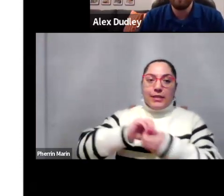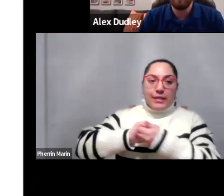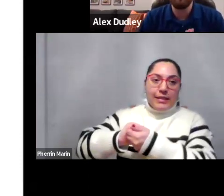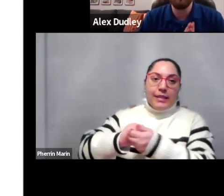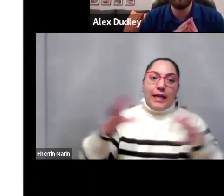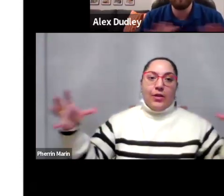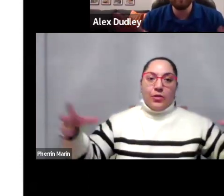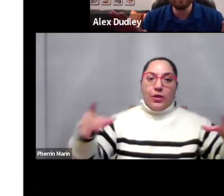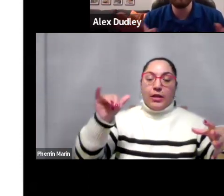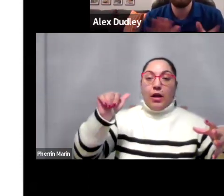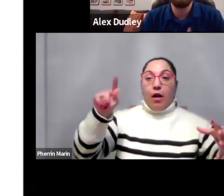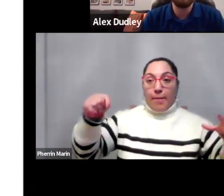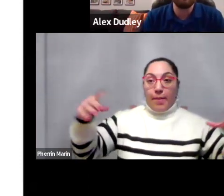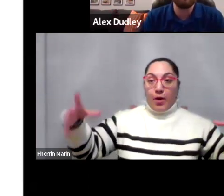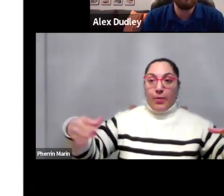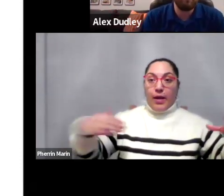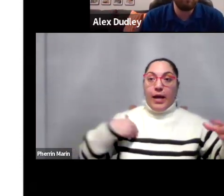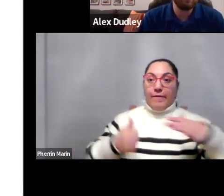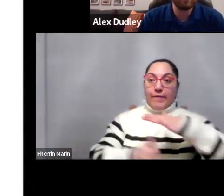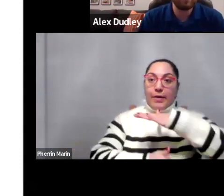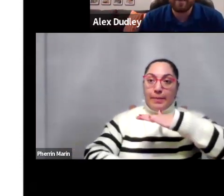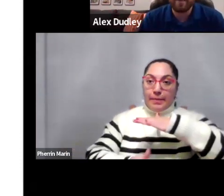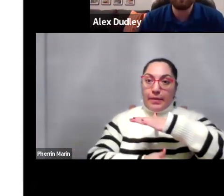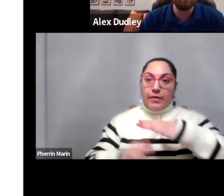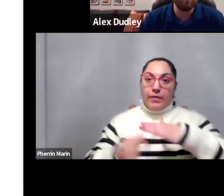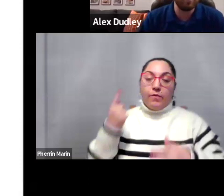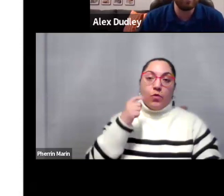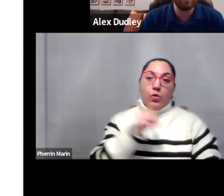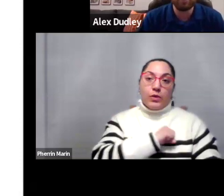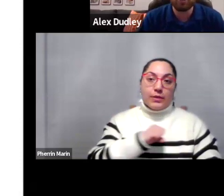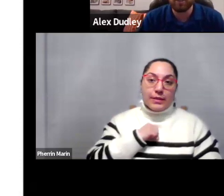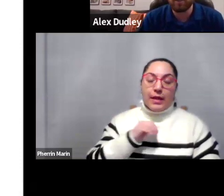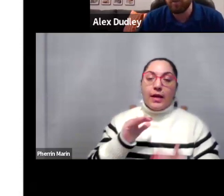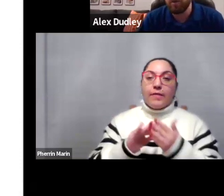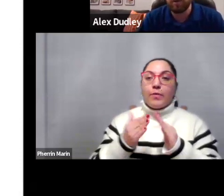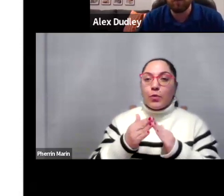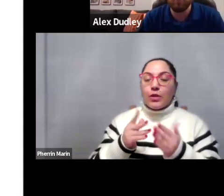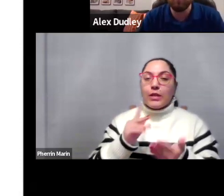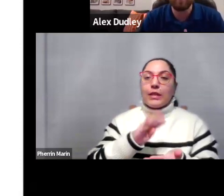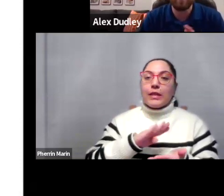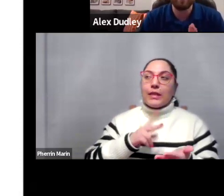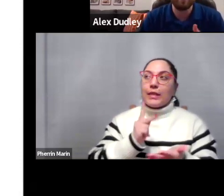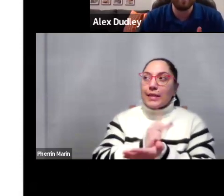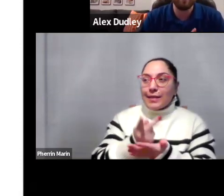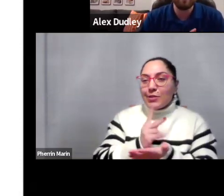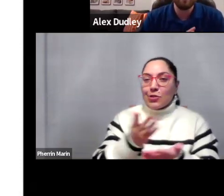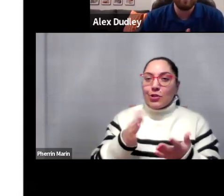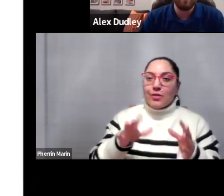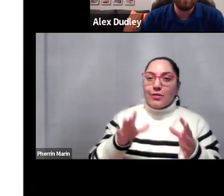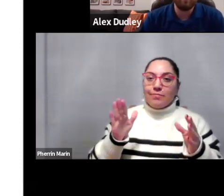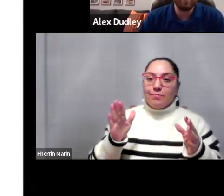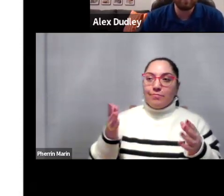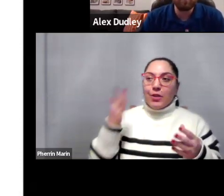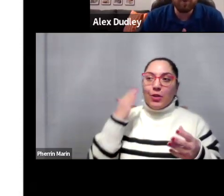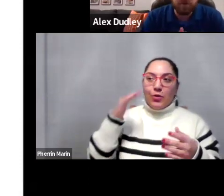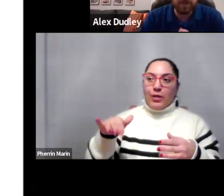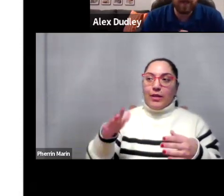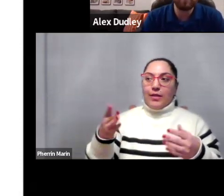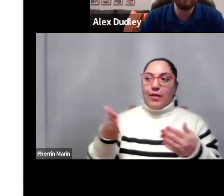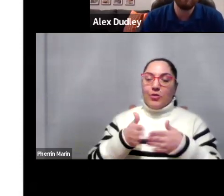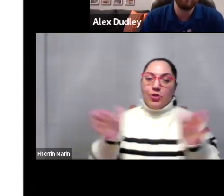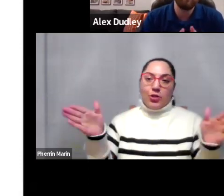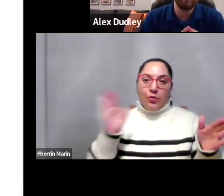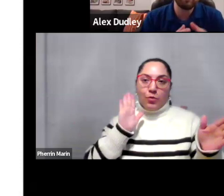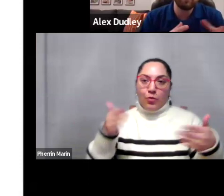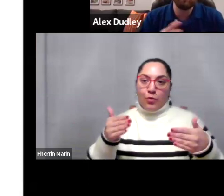apartments. We have the basement area reserved for staff, community, kitchen, community room kind of thing. We got a computer